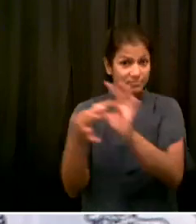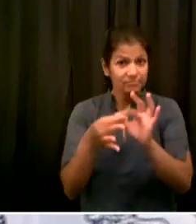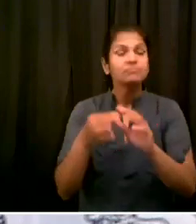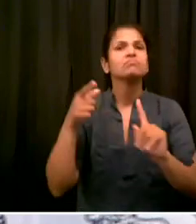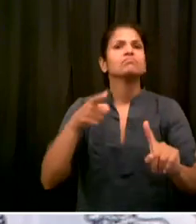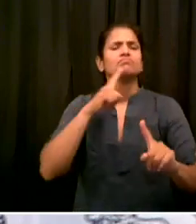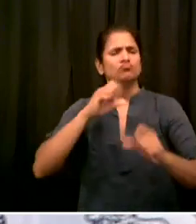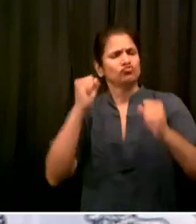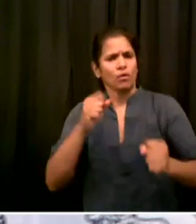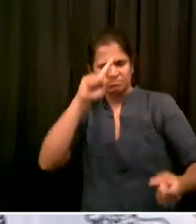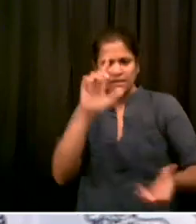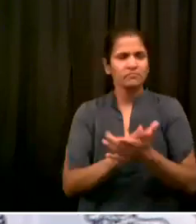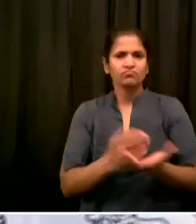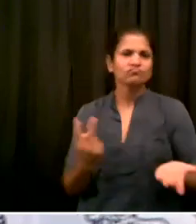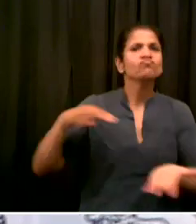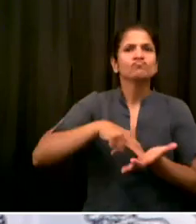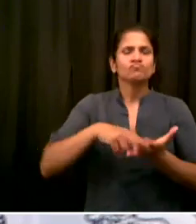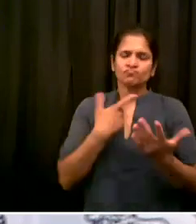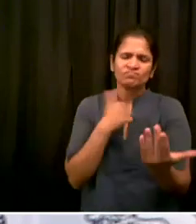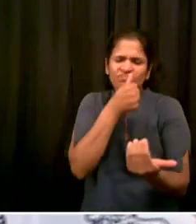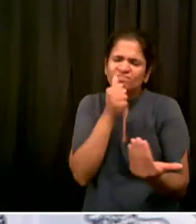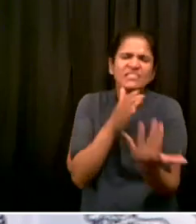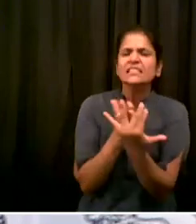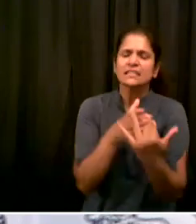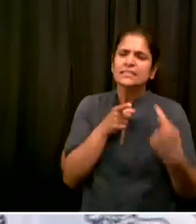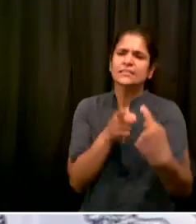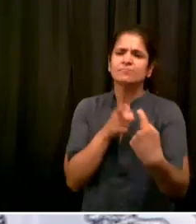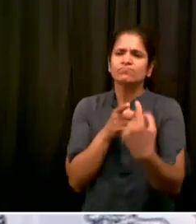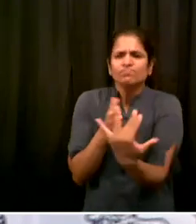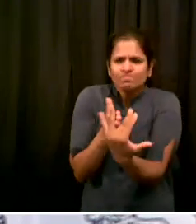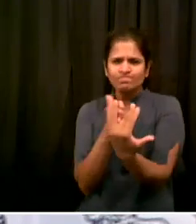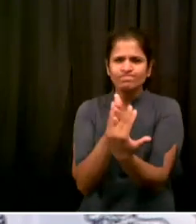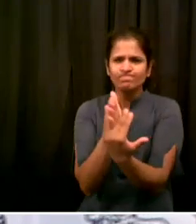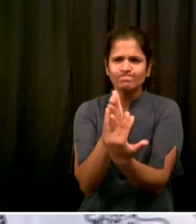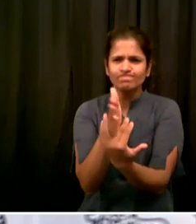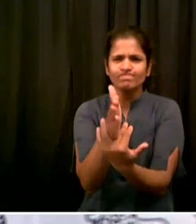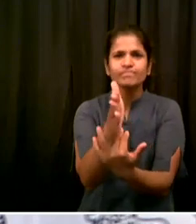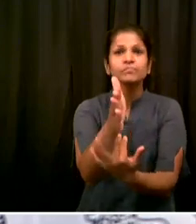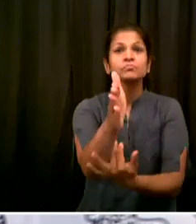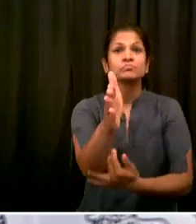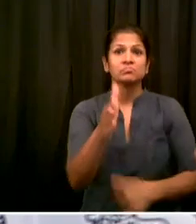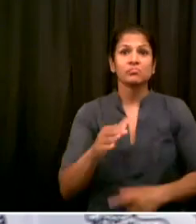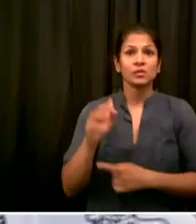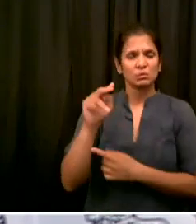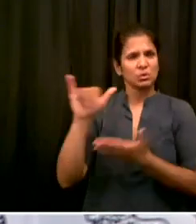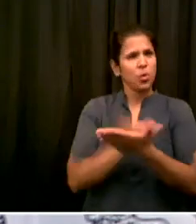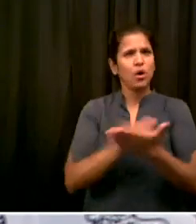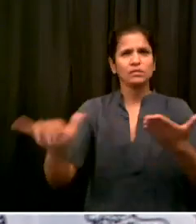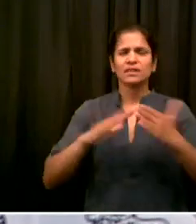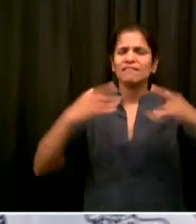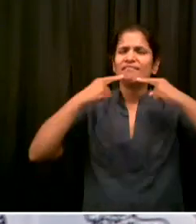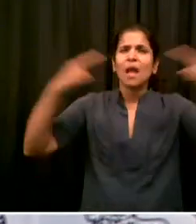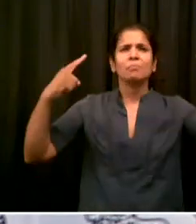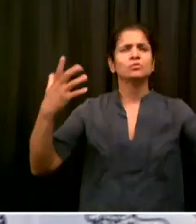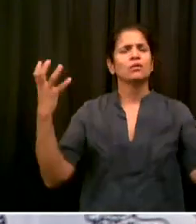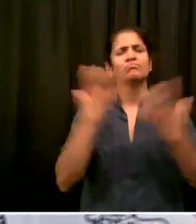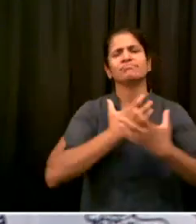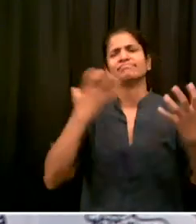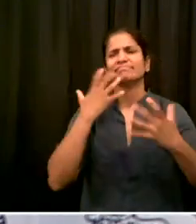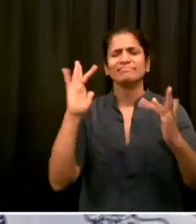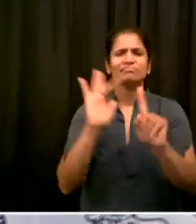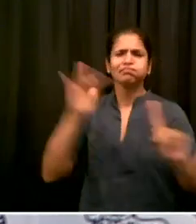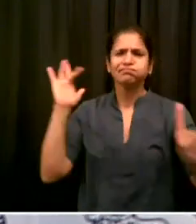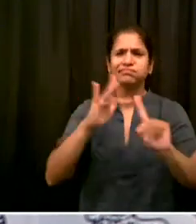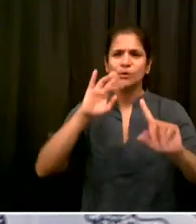long time and is once again famous throughout this country for what people have done here. But one of the things that has